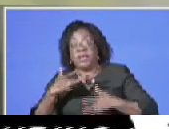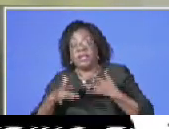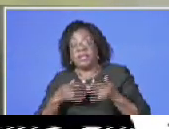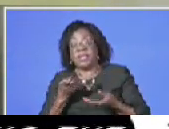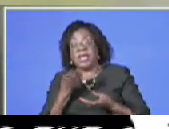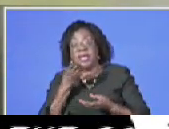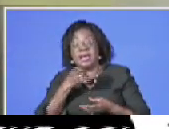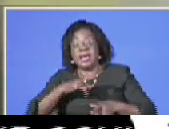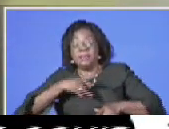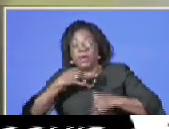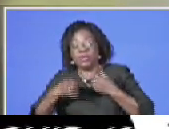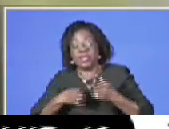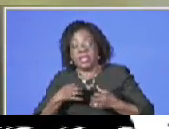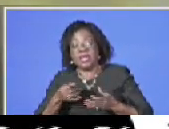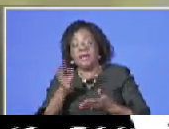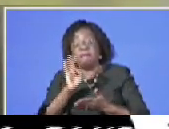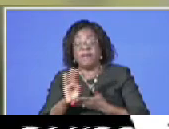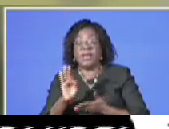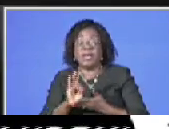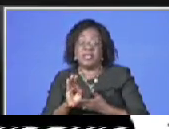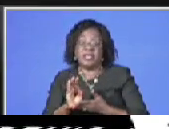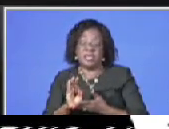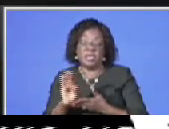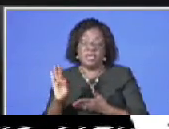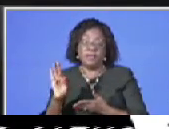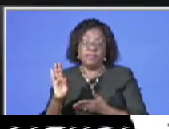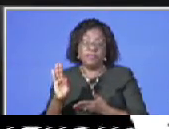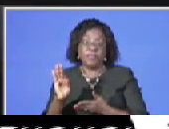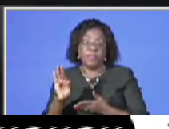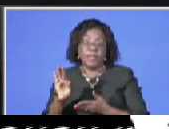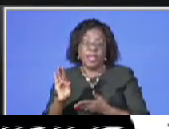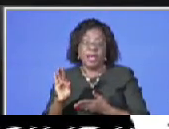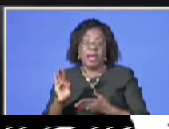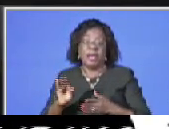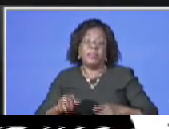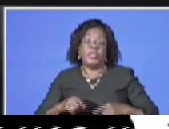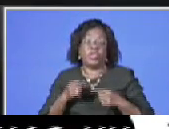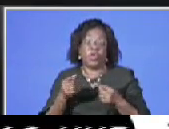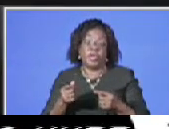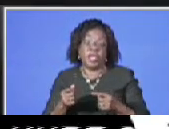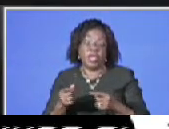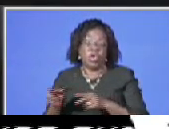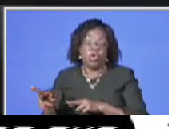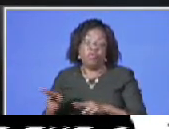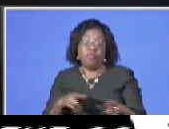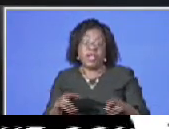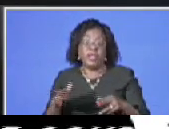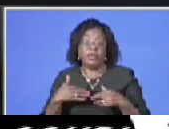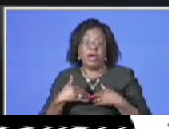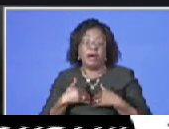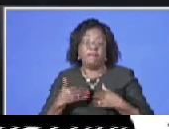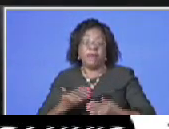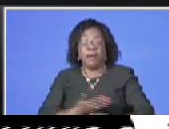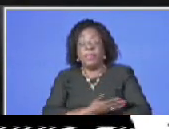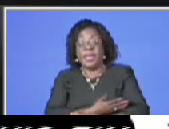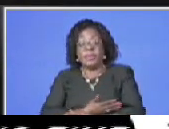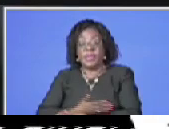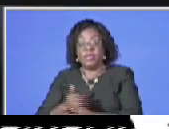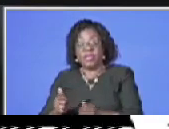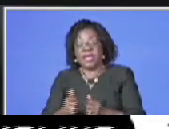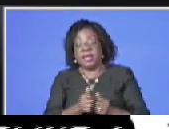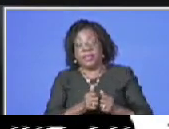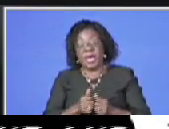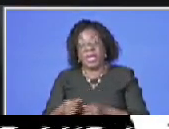emotionally, financially, from a maturity standpoint, ready to have a child together and they've